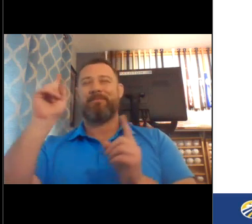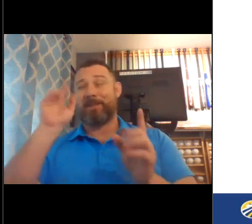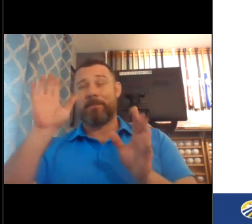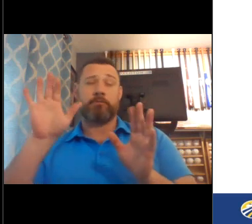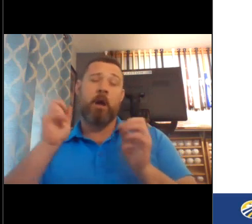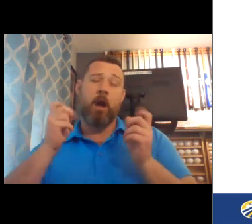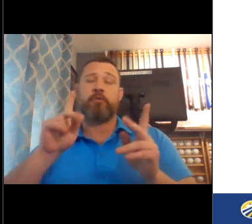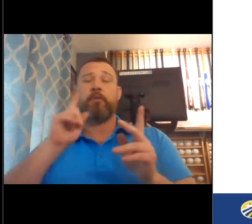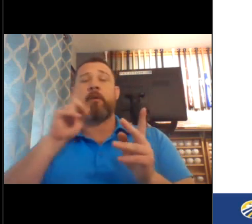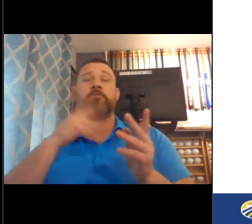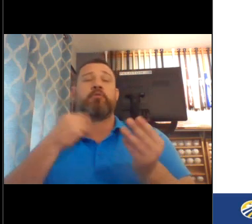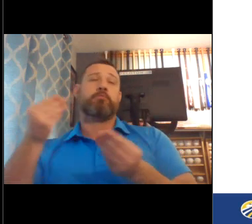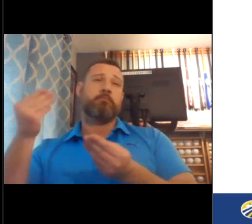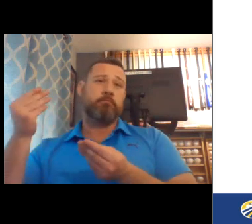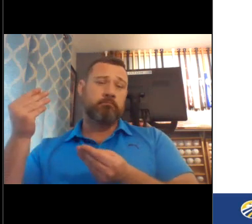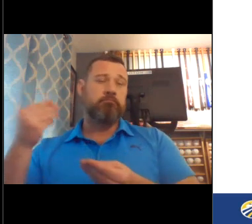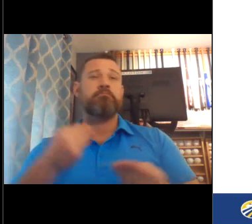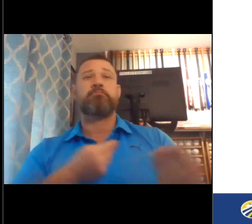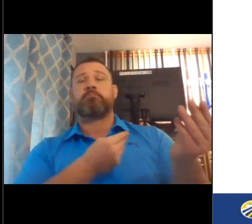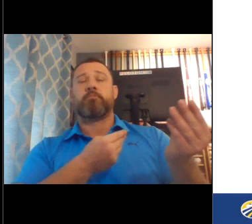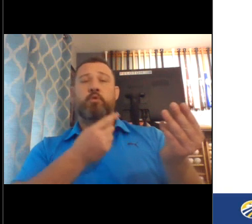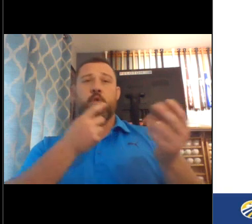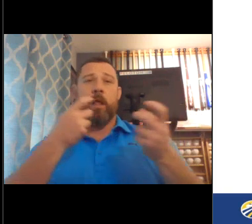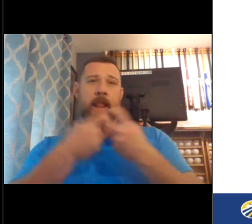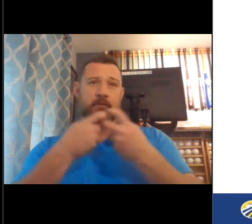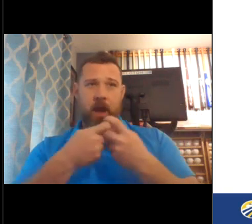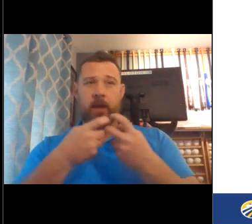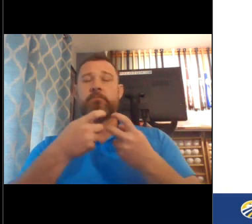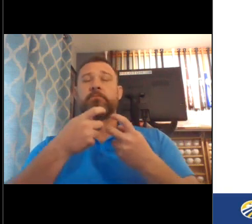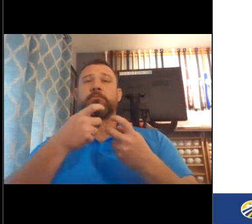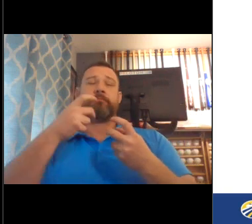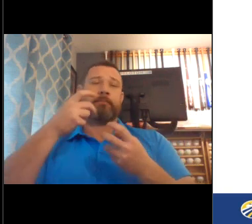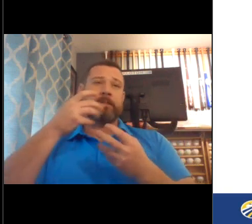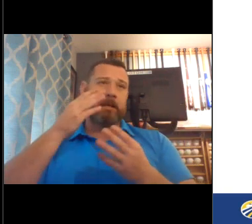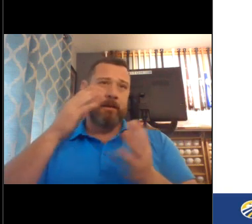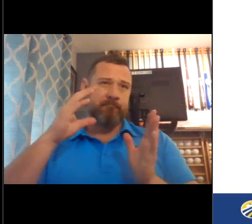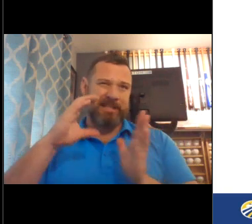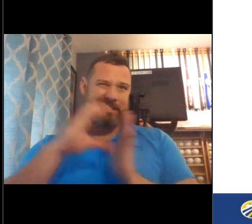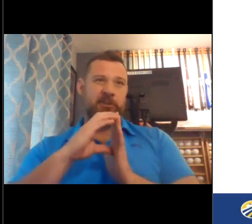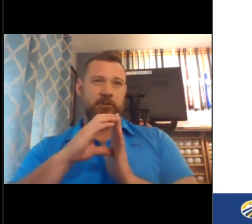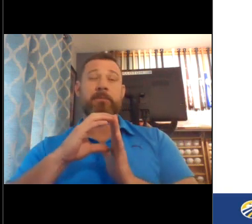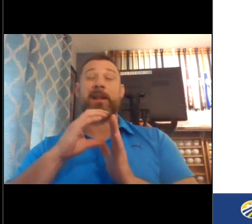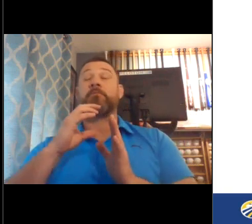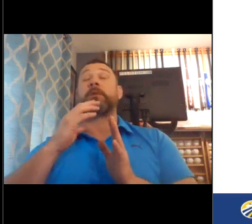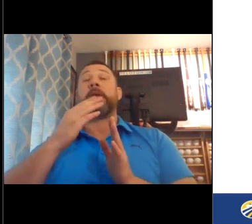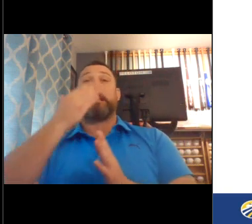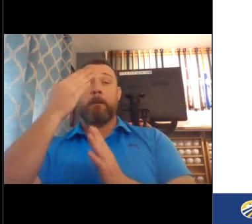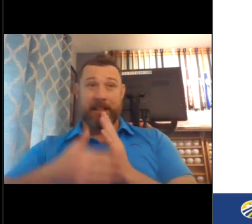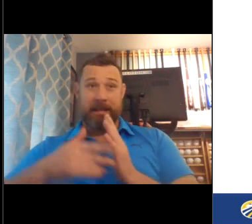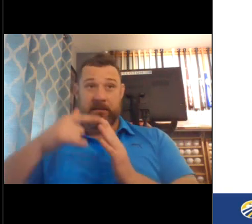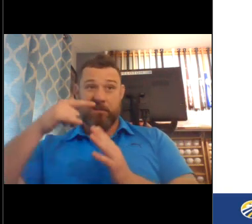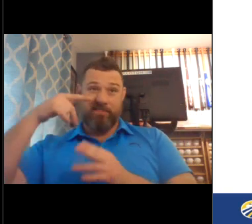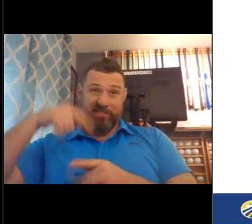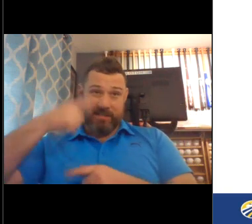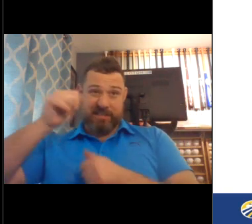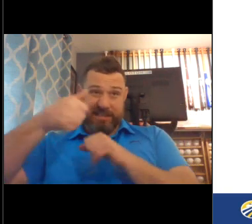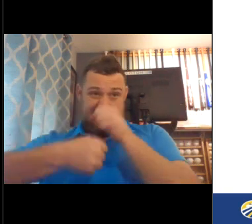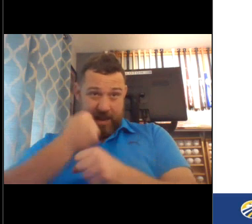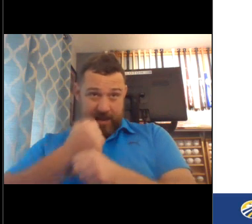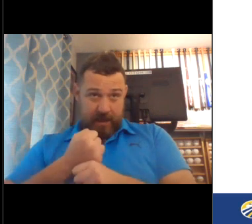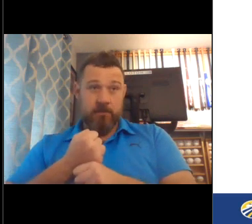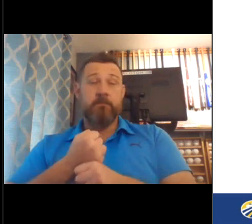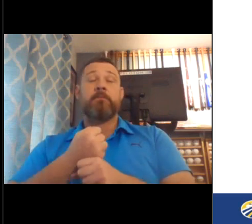to deliver the electrified 2-track initial operating segment, get it done in this decade, invest statewide to advance engineering